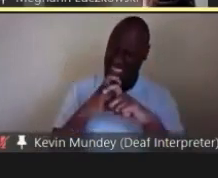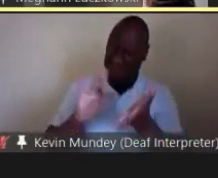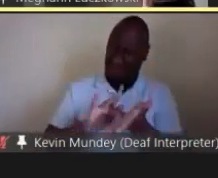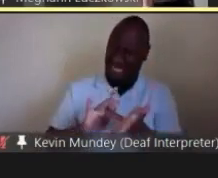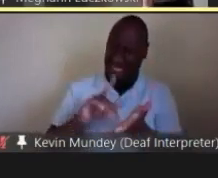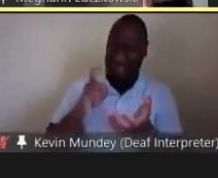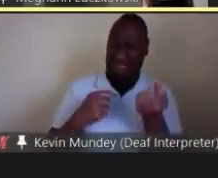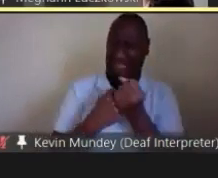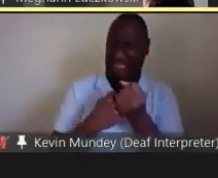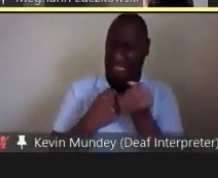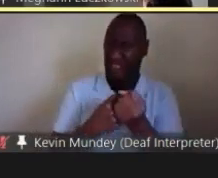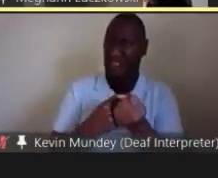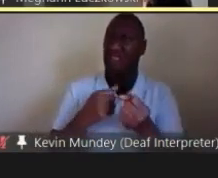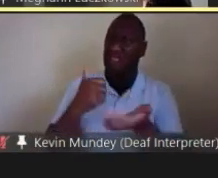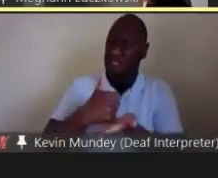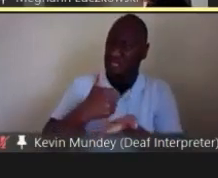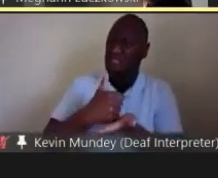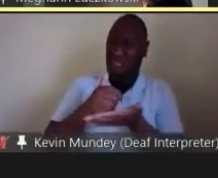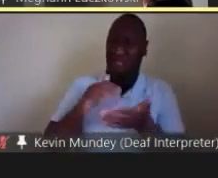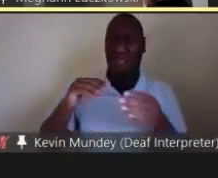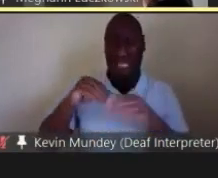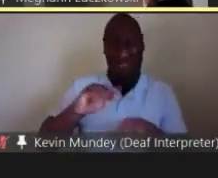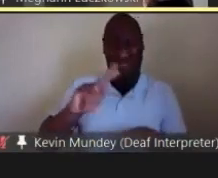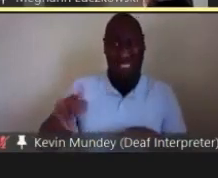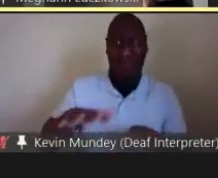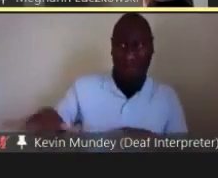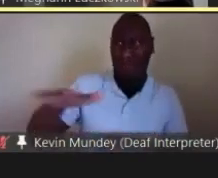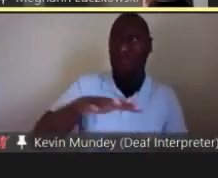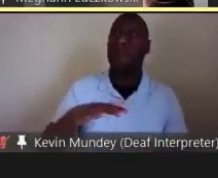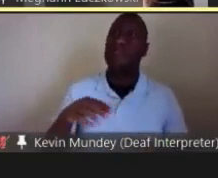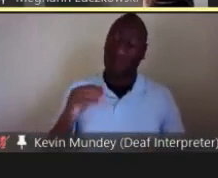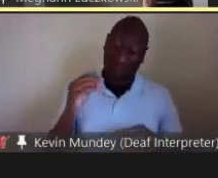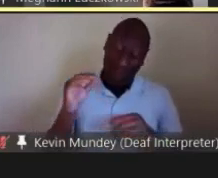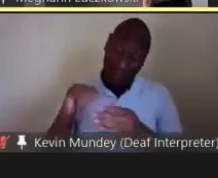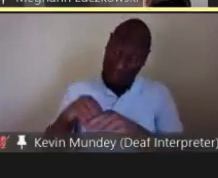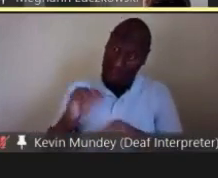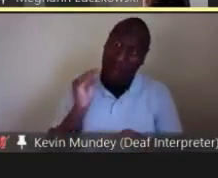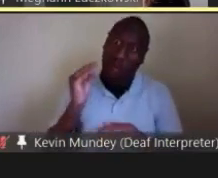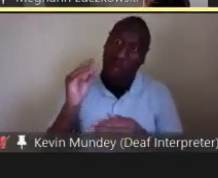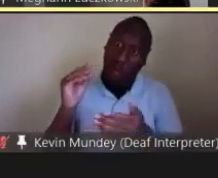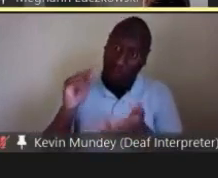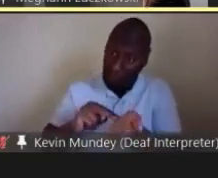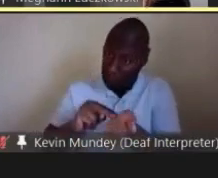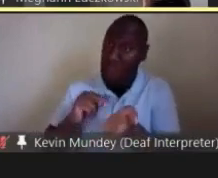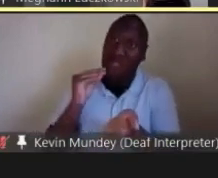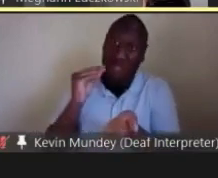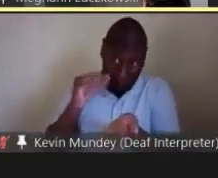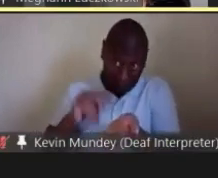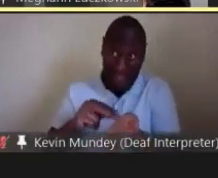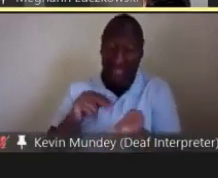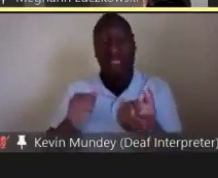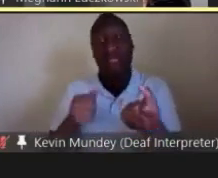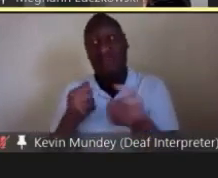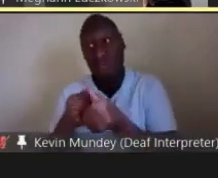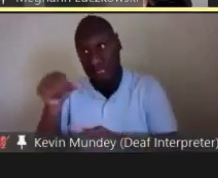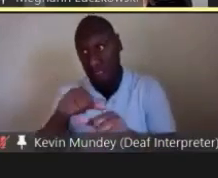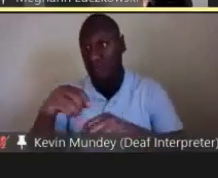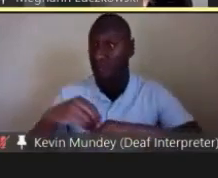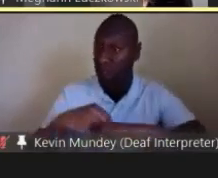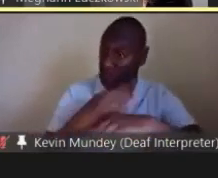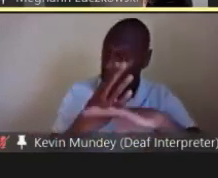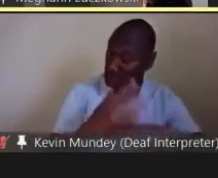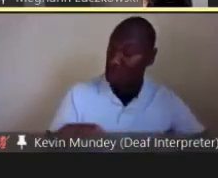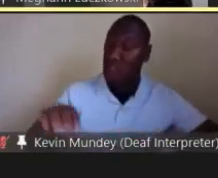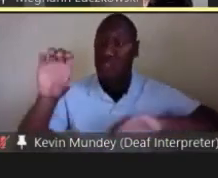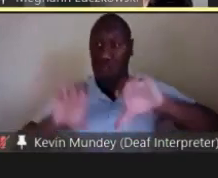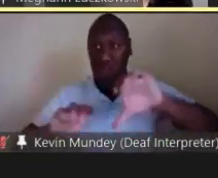around Philadelphia who rely on in-home nursing to connect with and support each other through our monthly virtual chats and our private Facebook group. To